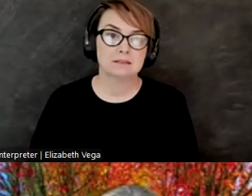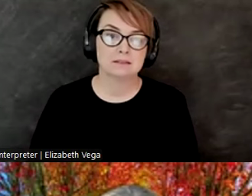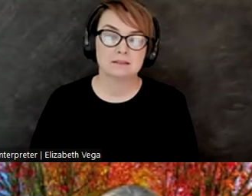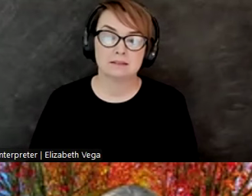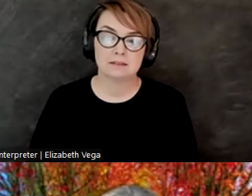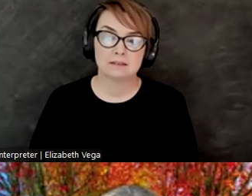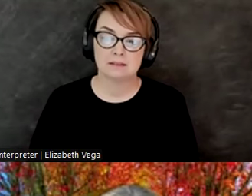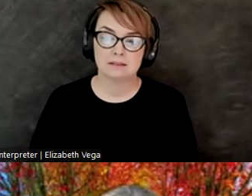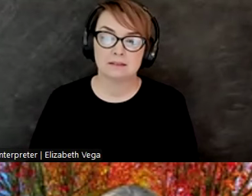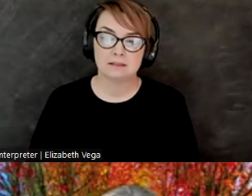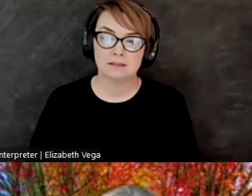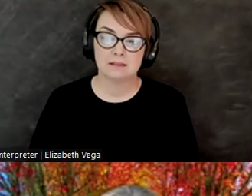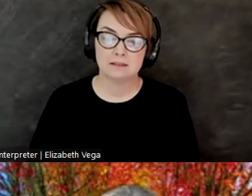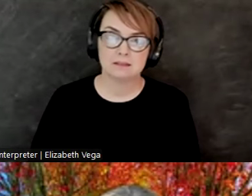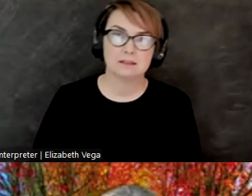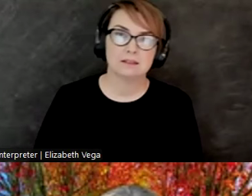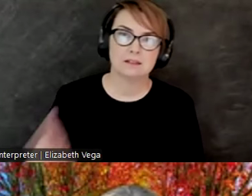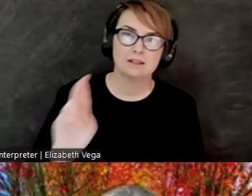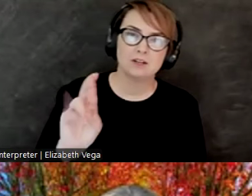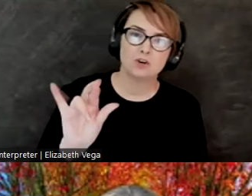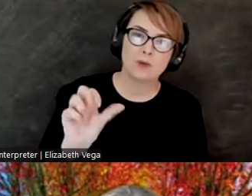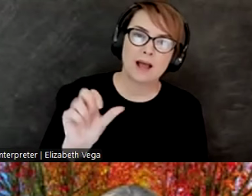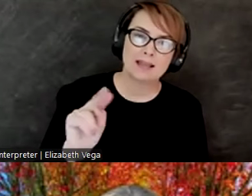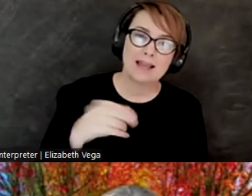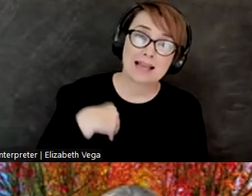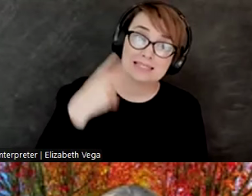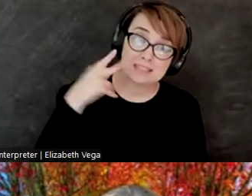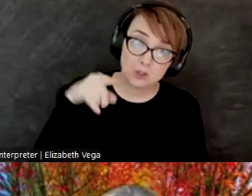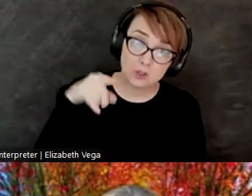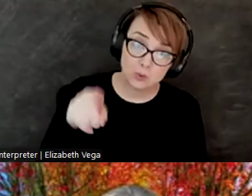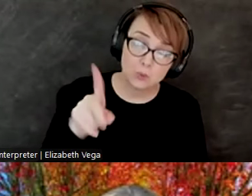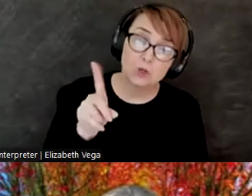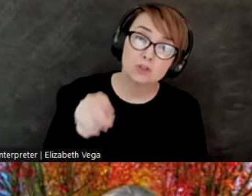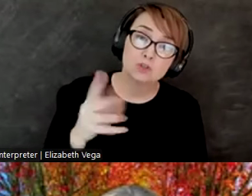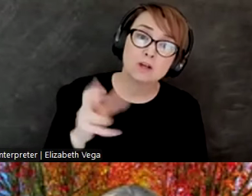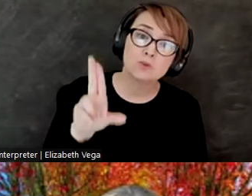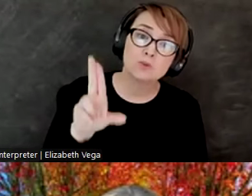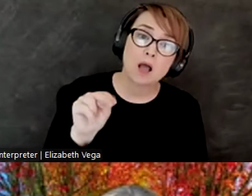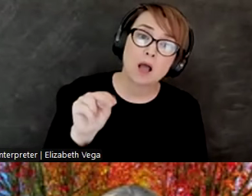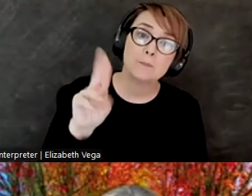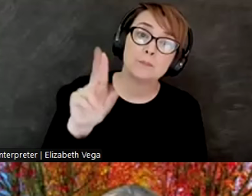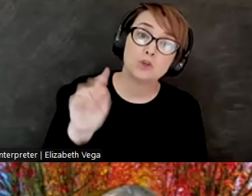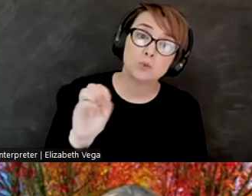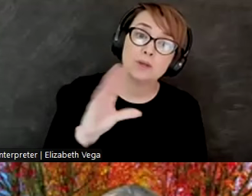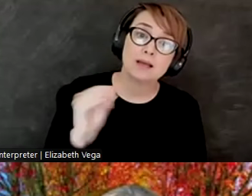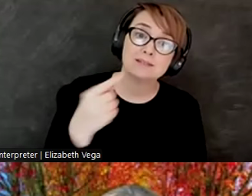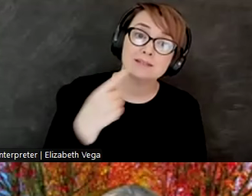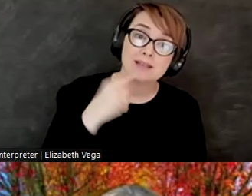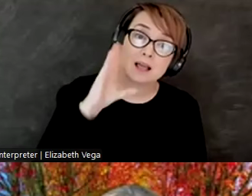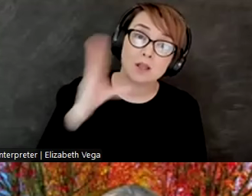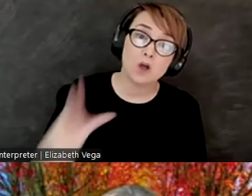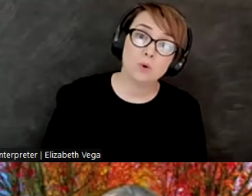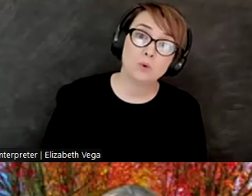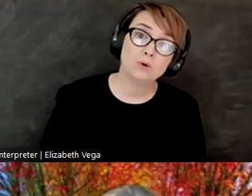And I see Ryan Nelson. My apologies. Ryan, do you want to unmute and say hello?